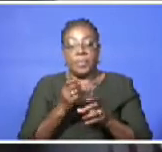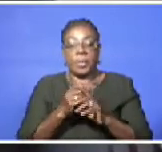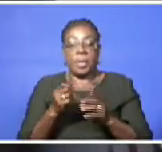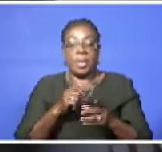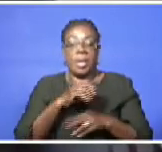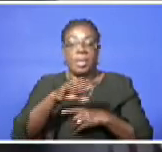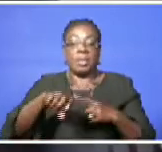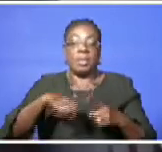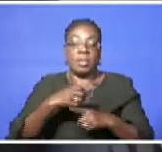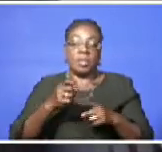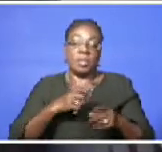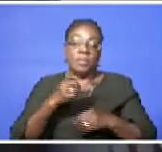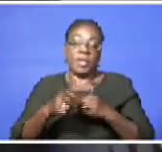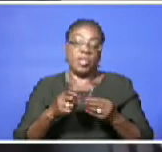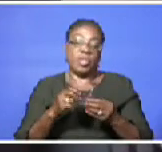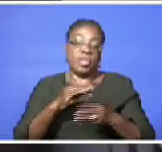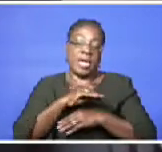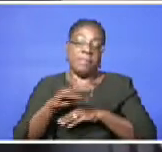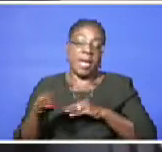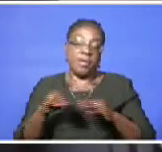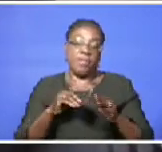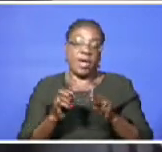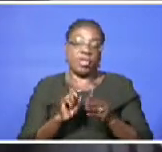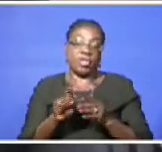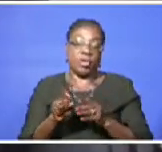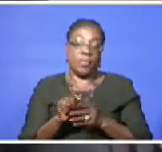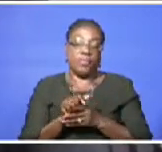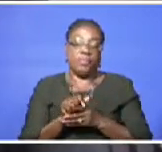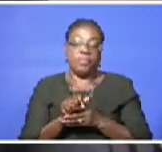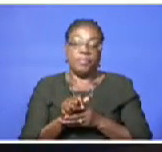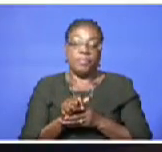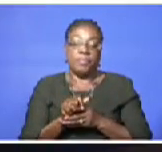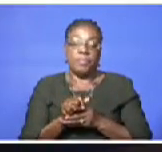ventures, and manufacturing.